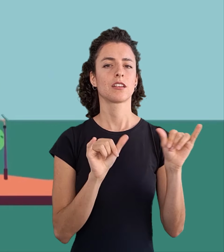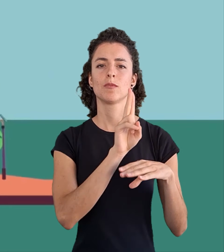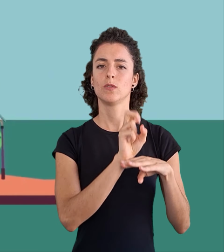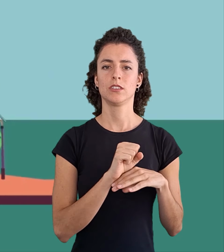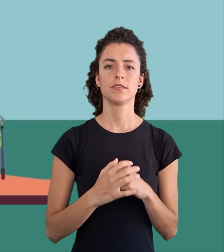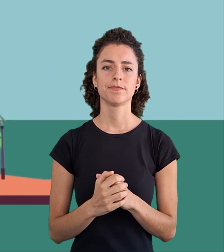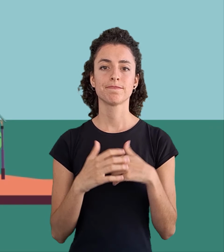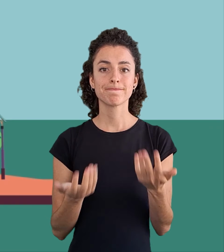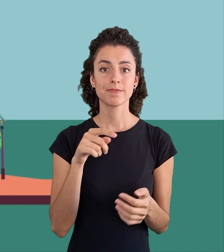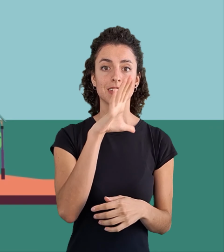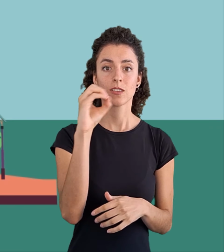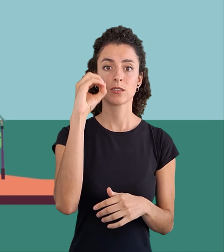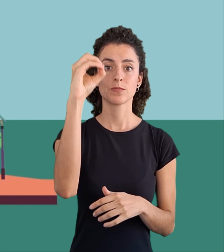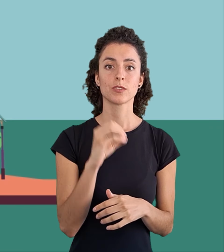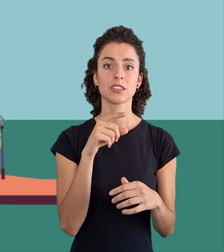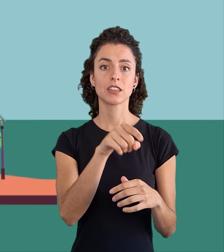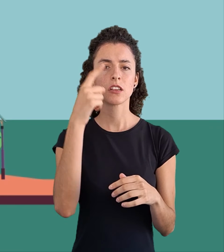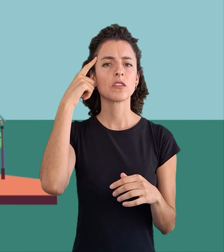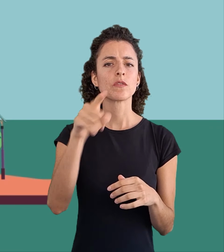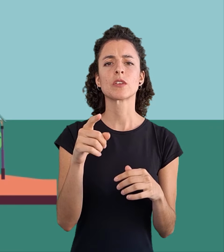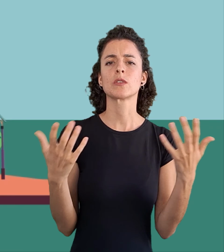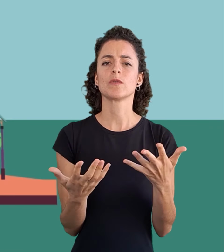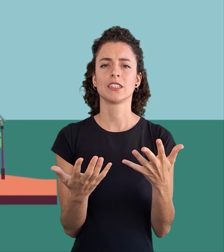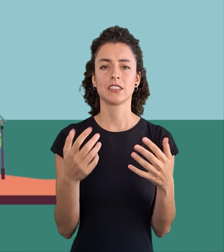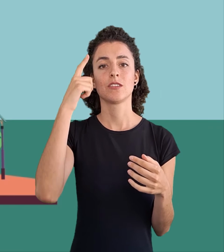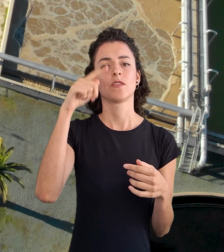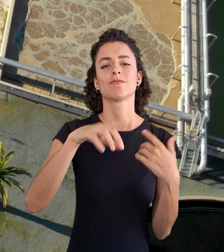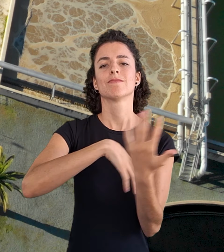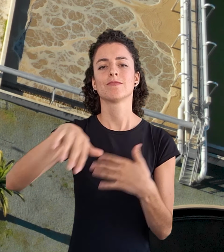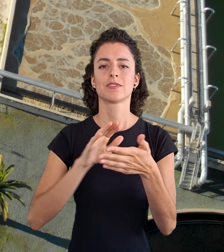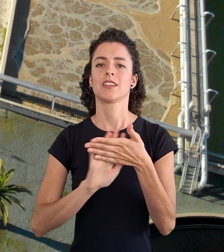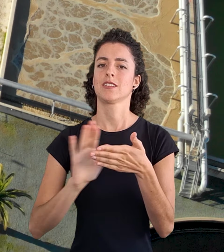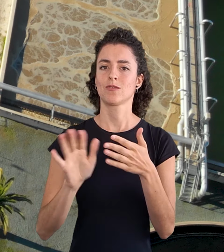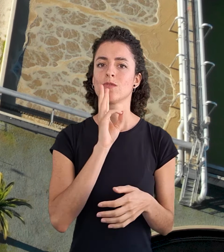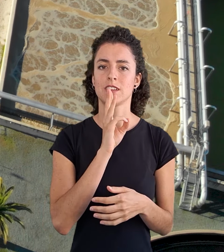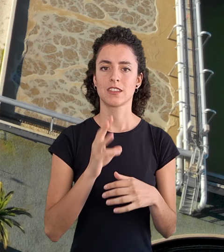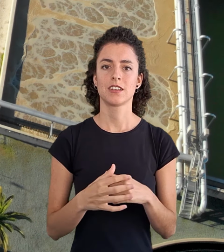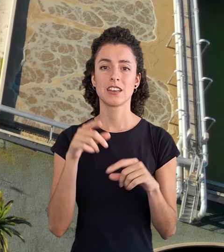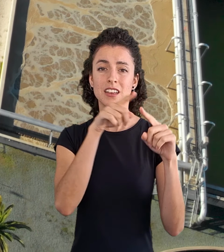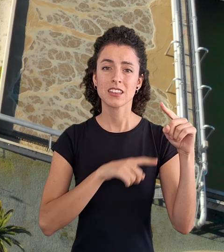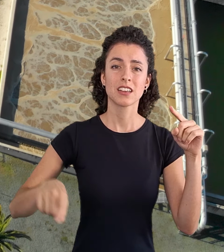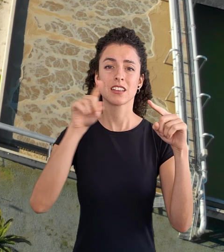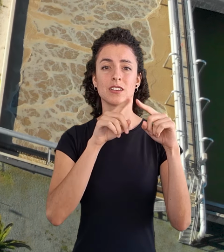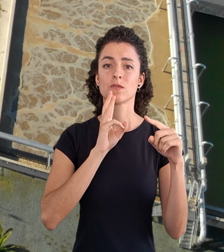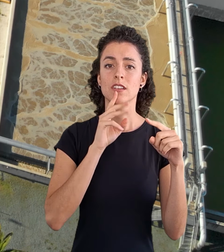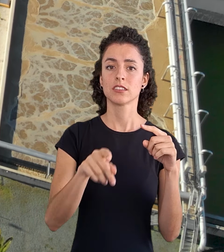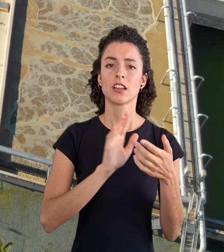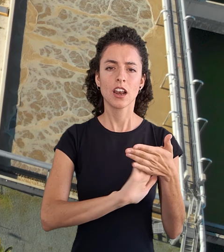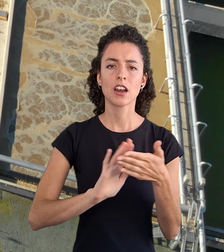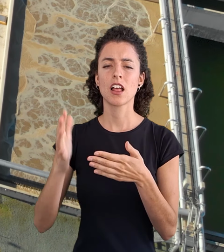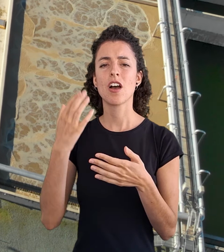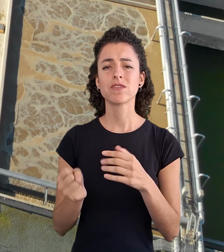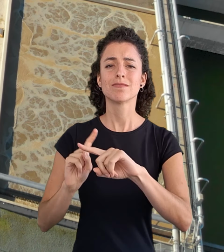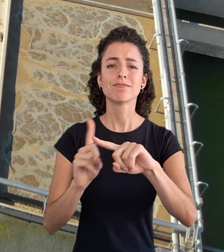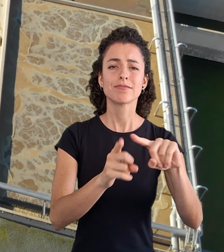process. Mainly due to maintenance of aeration in the active sludge bioreactors, this process is one